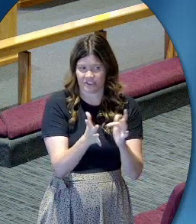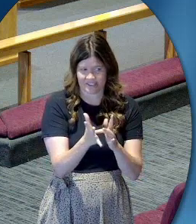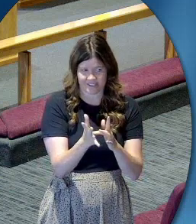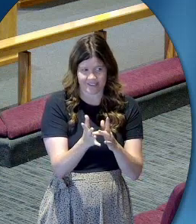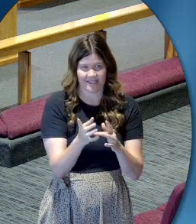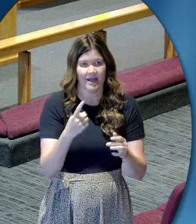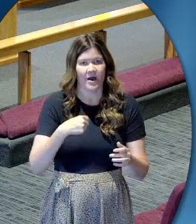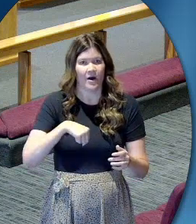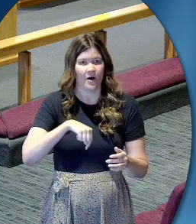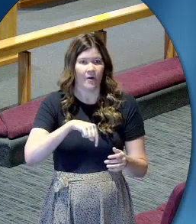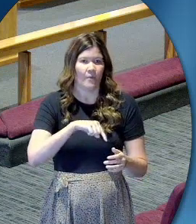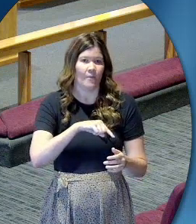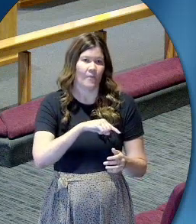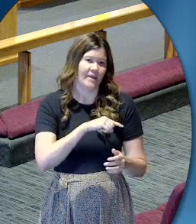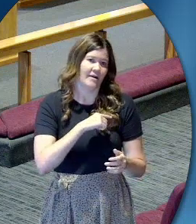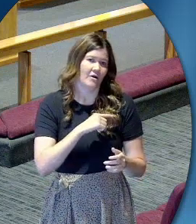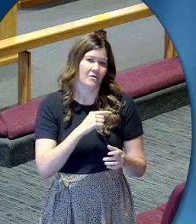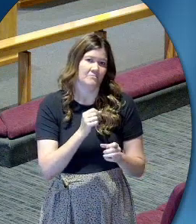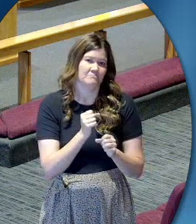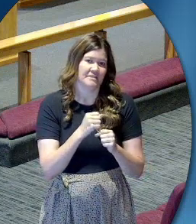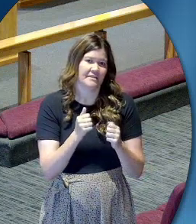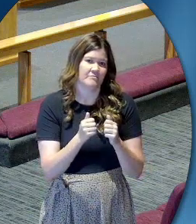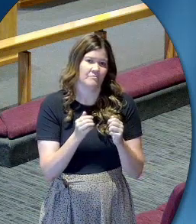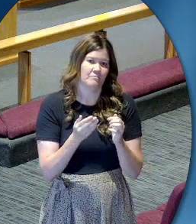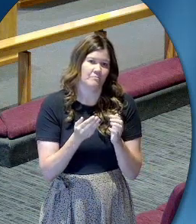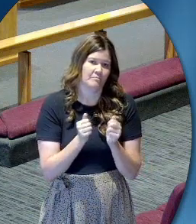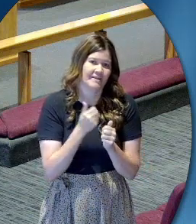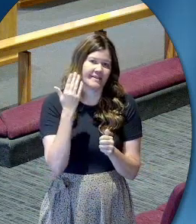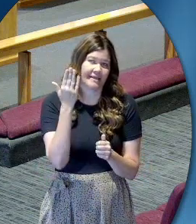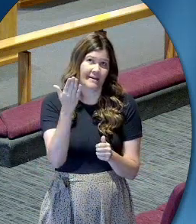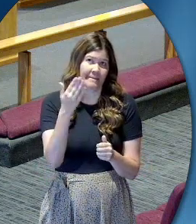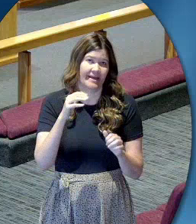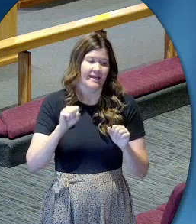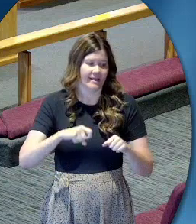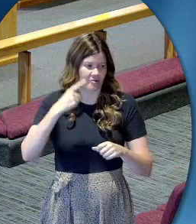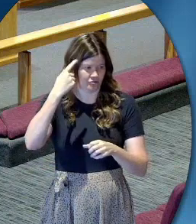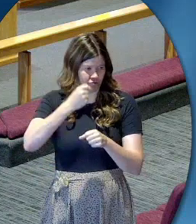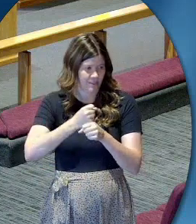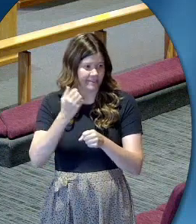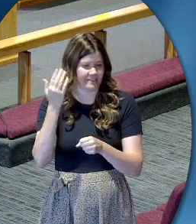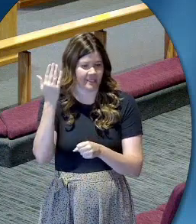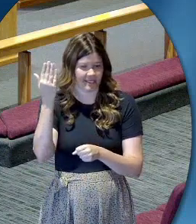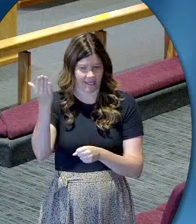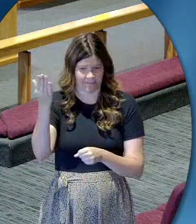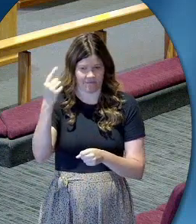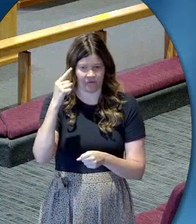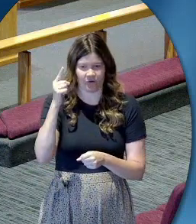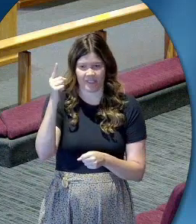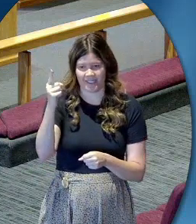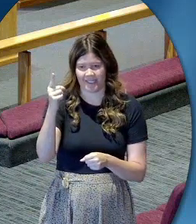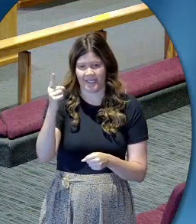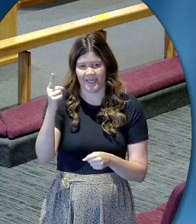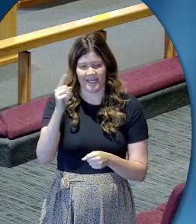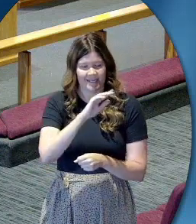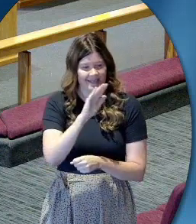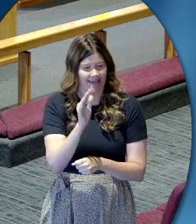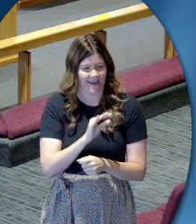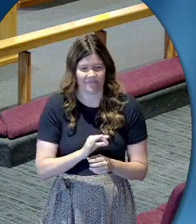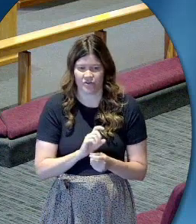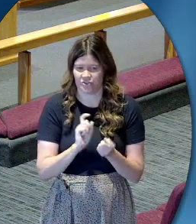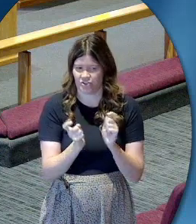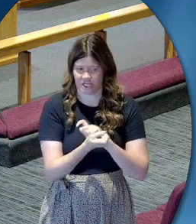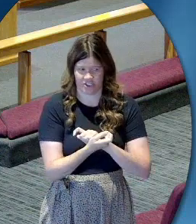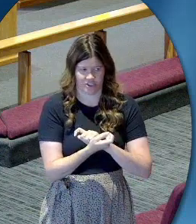conformed and aligned to him and able to trust him For he is the unchanging God